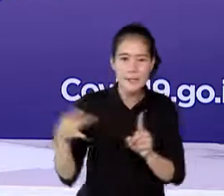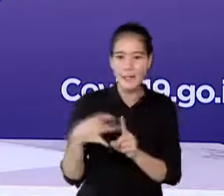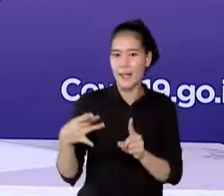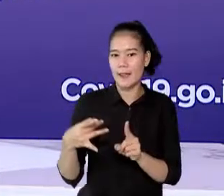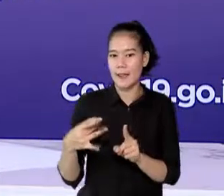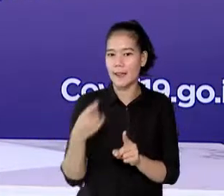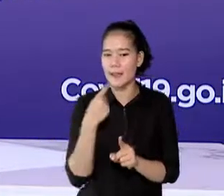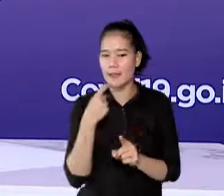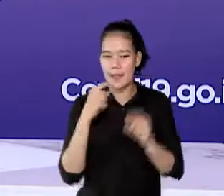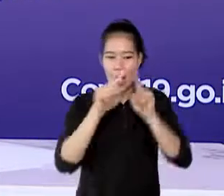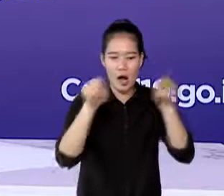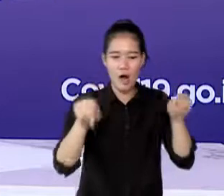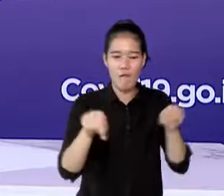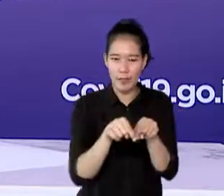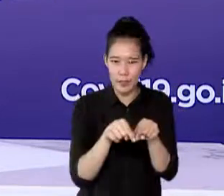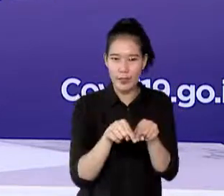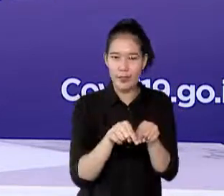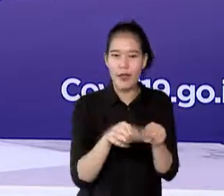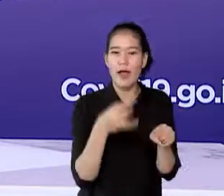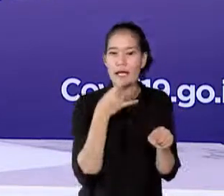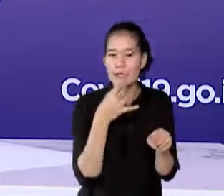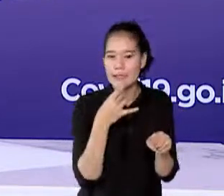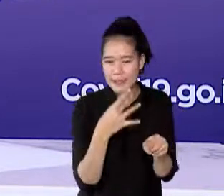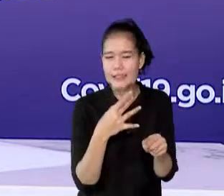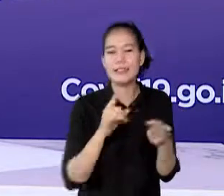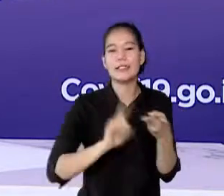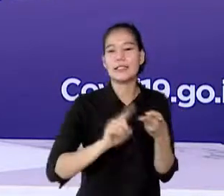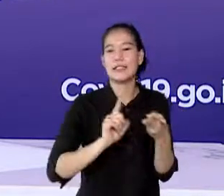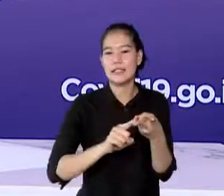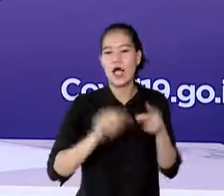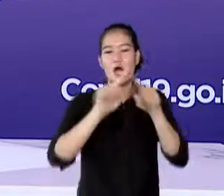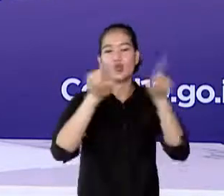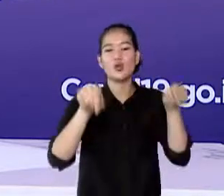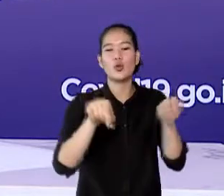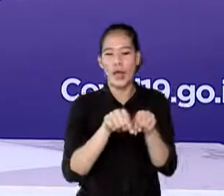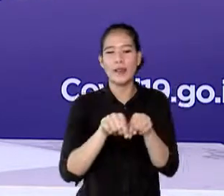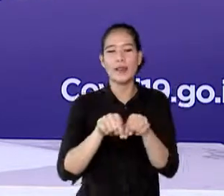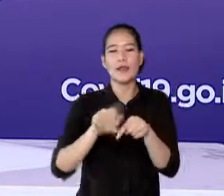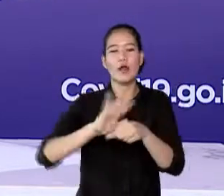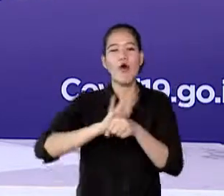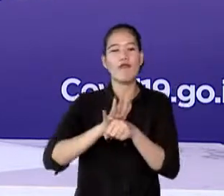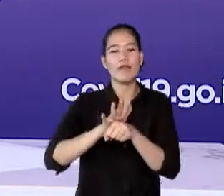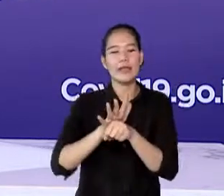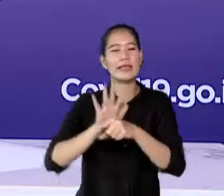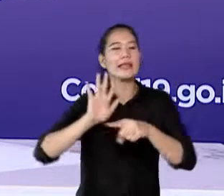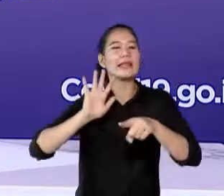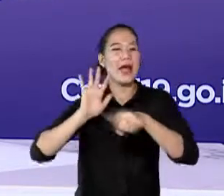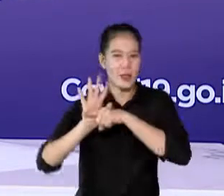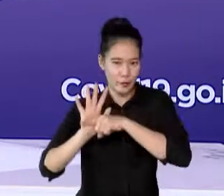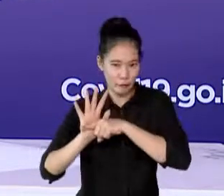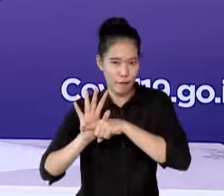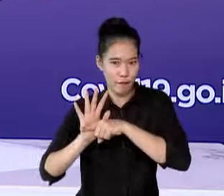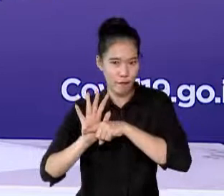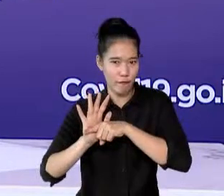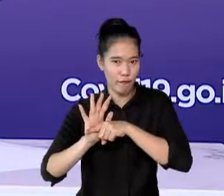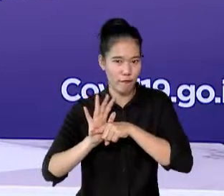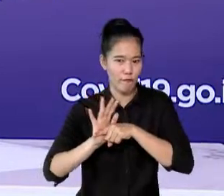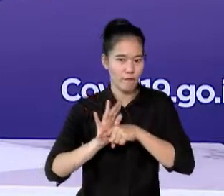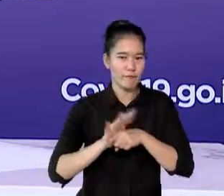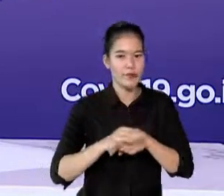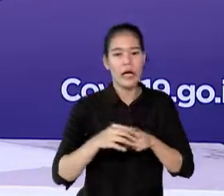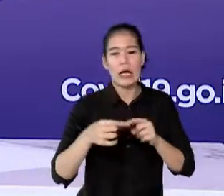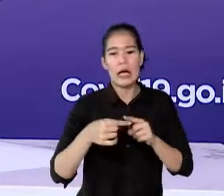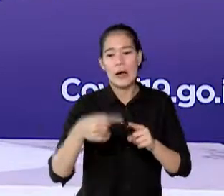permits and COVID-19 negative certificates by armed forces and also by police and